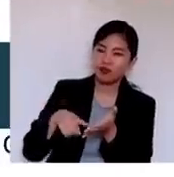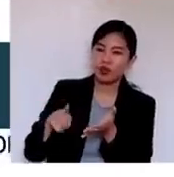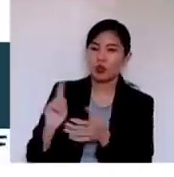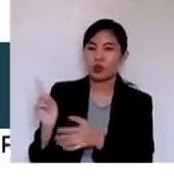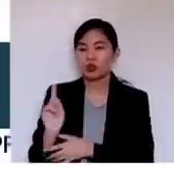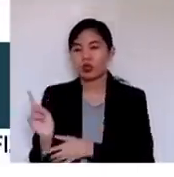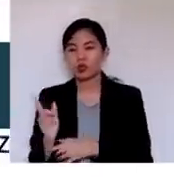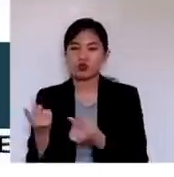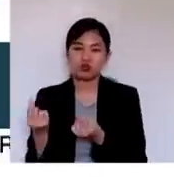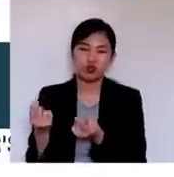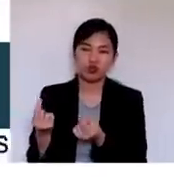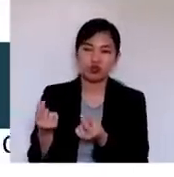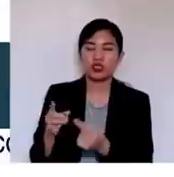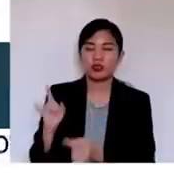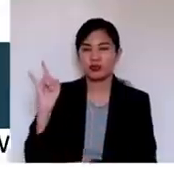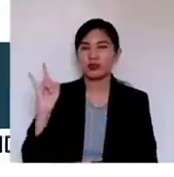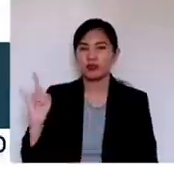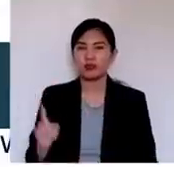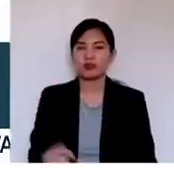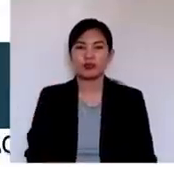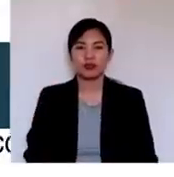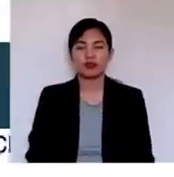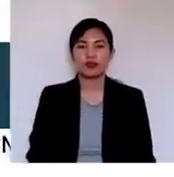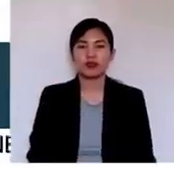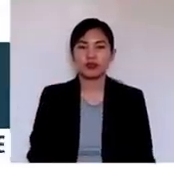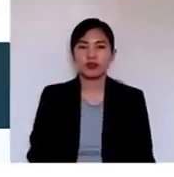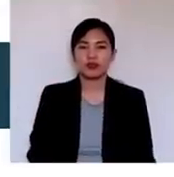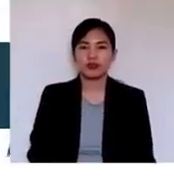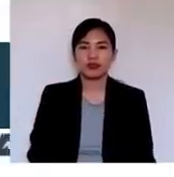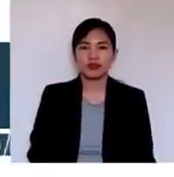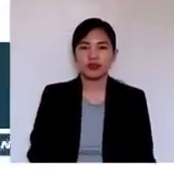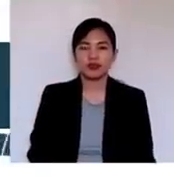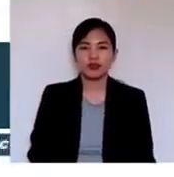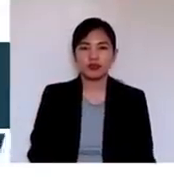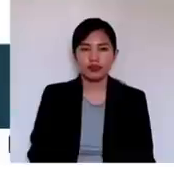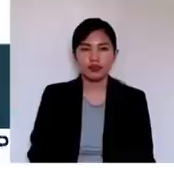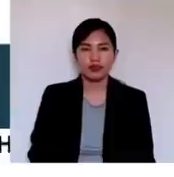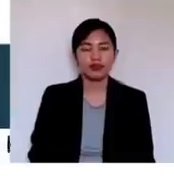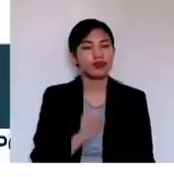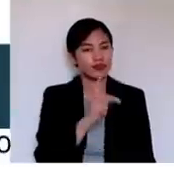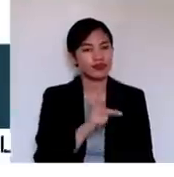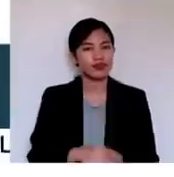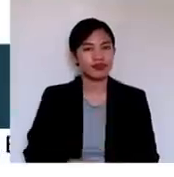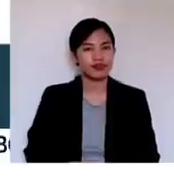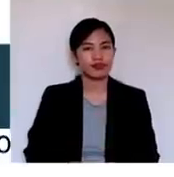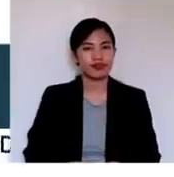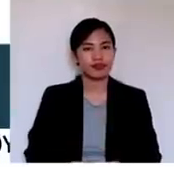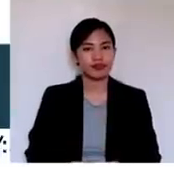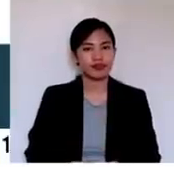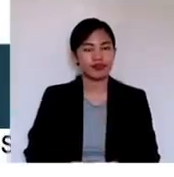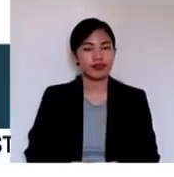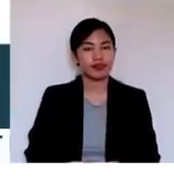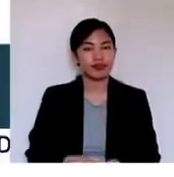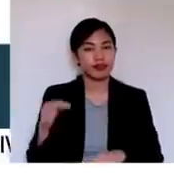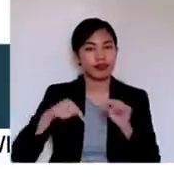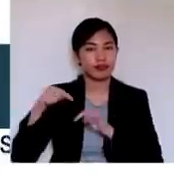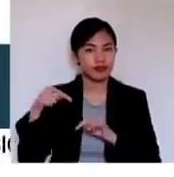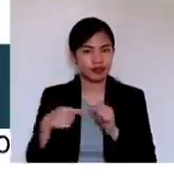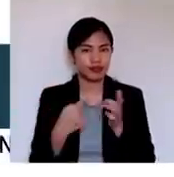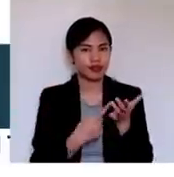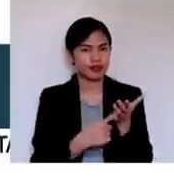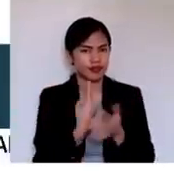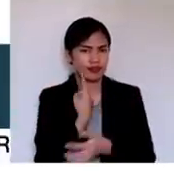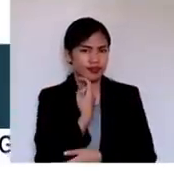communications, integrated marketing communications. I want to go back to the idea that you brought up a while ago,